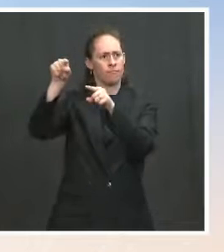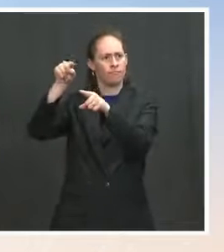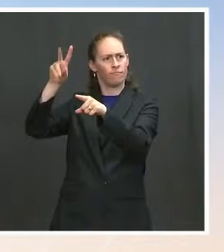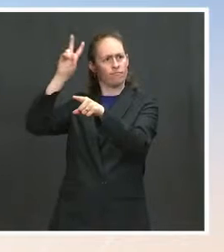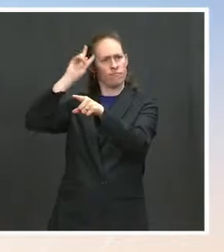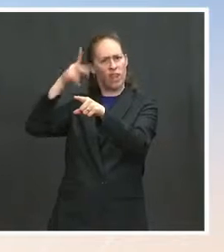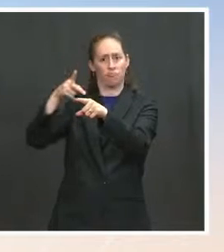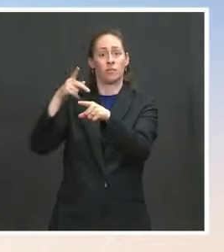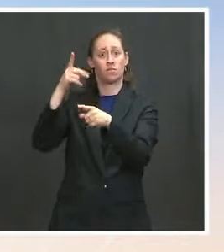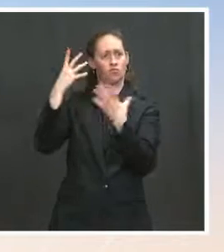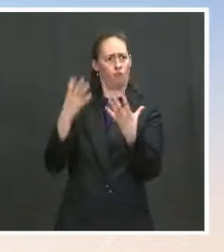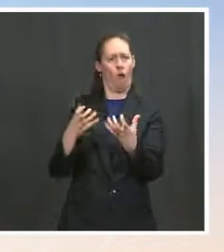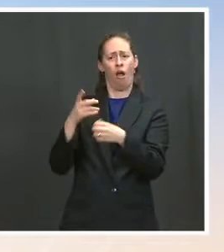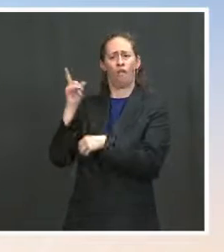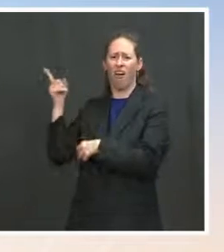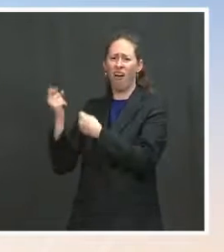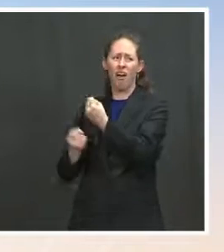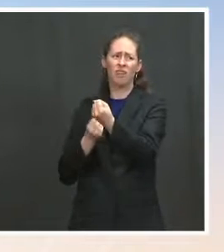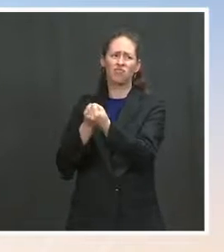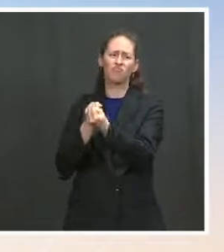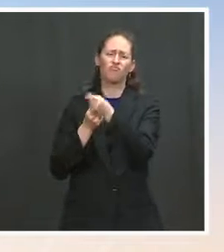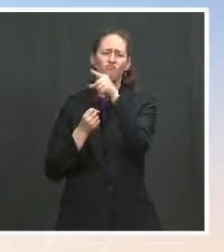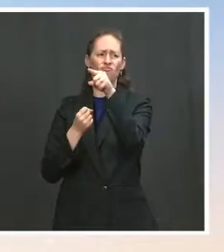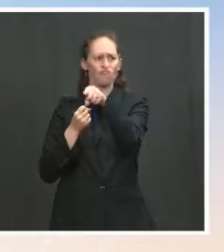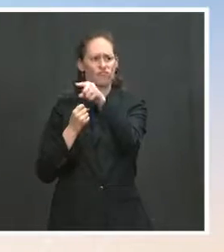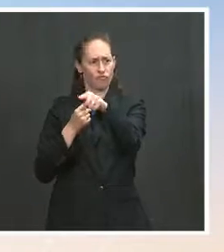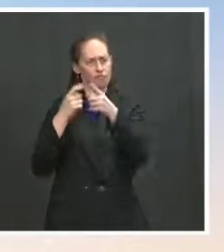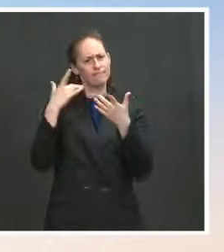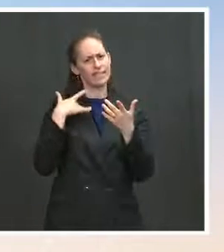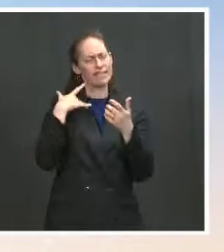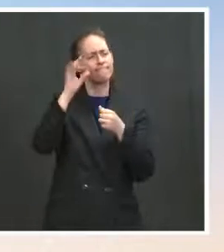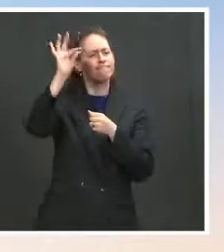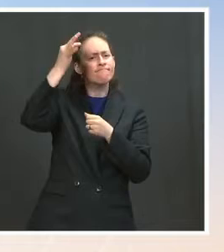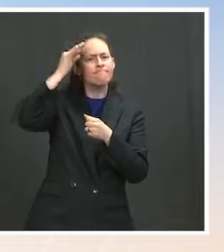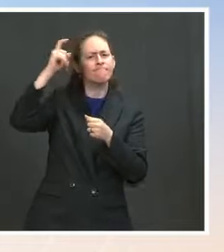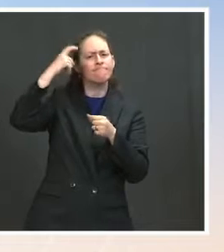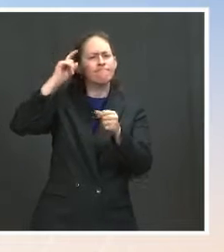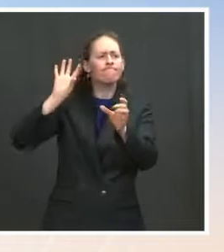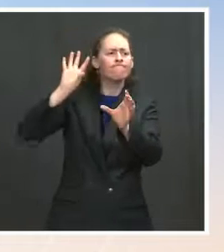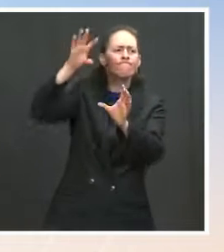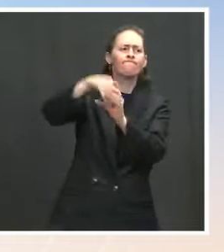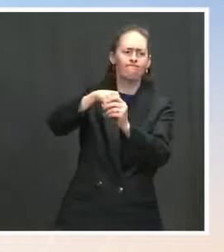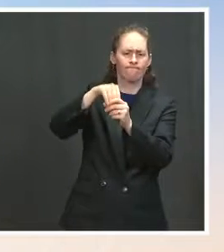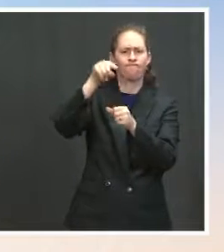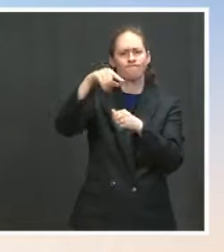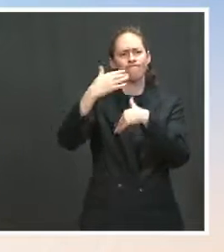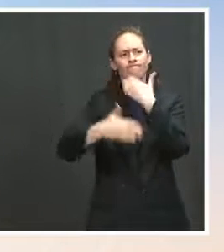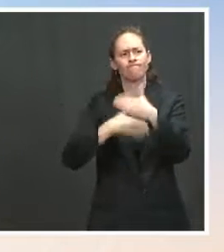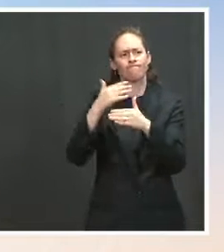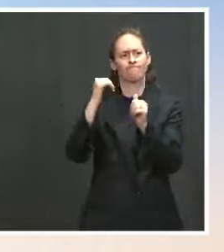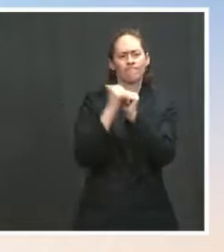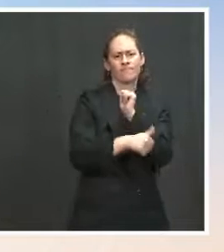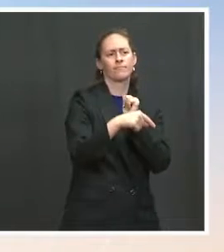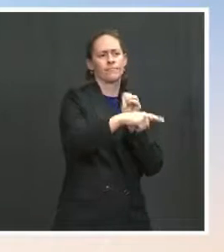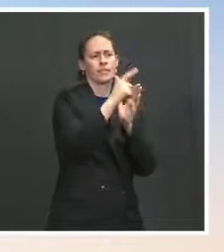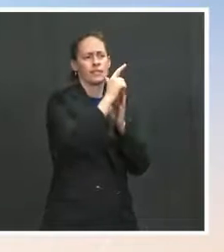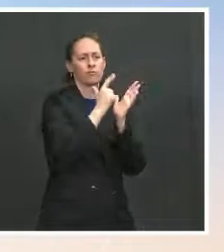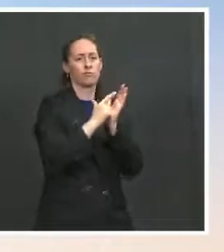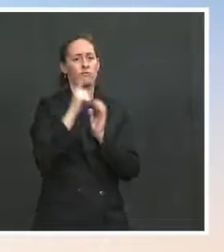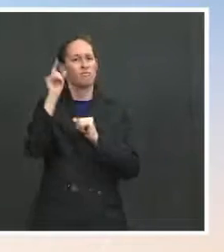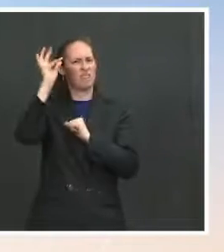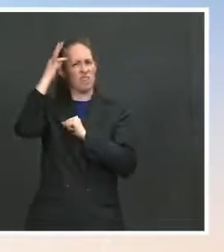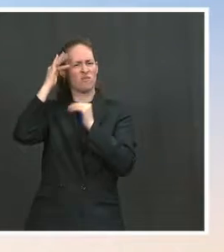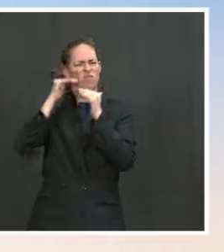and agrees on, is that there's a federal component here continuing to push for legislation to move forward at a federal level. But there's also an